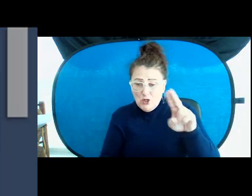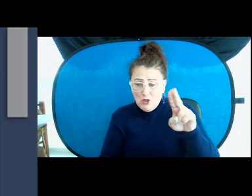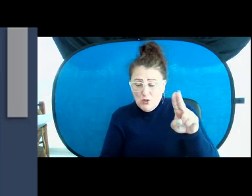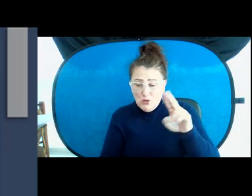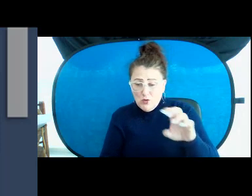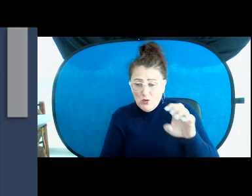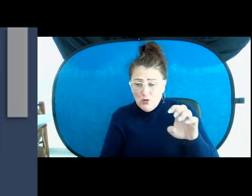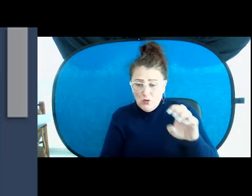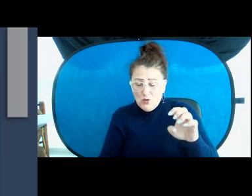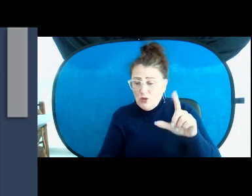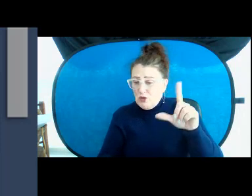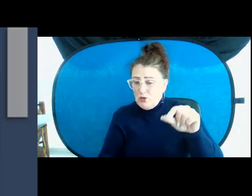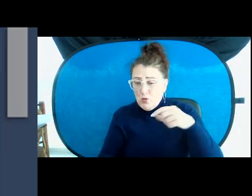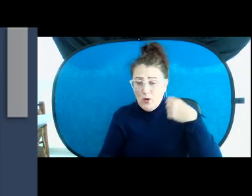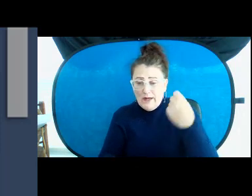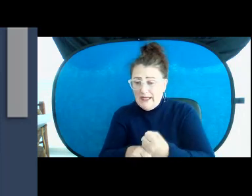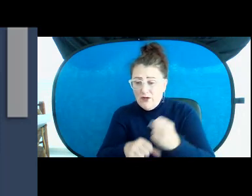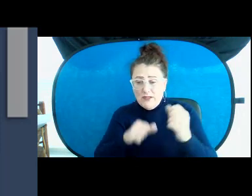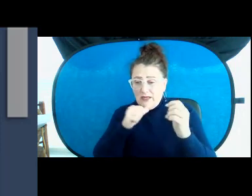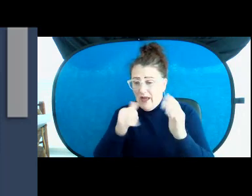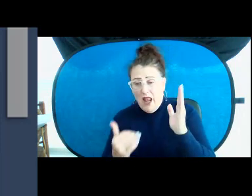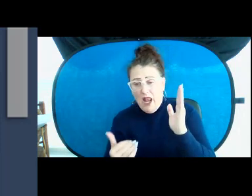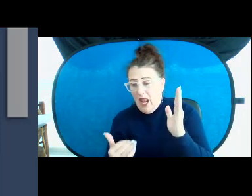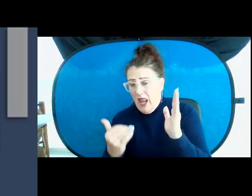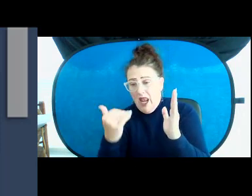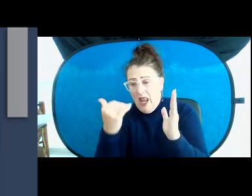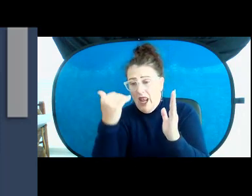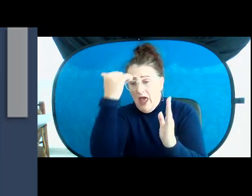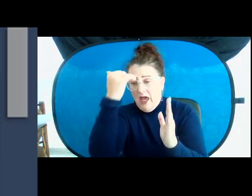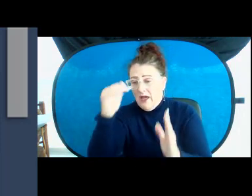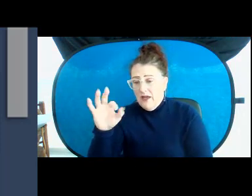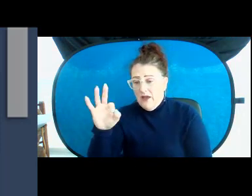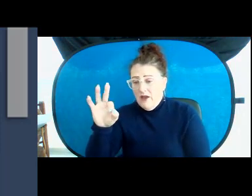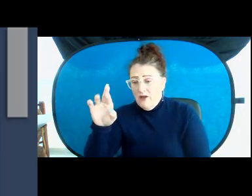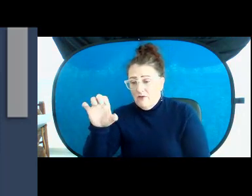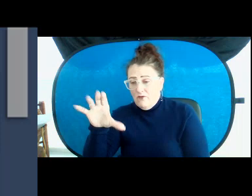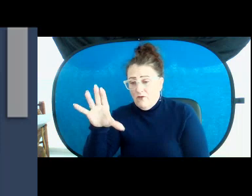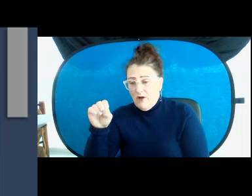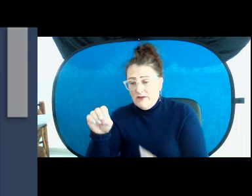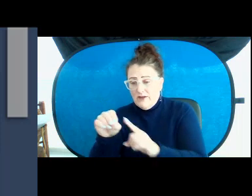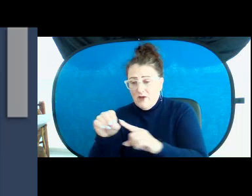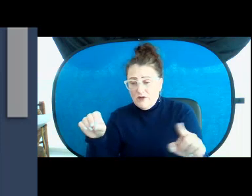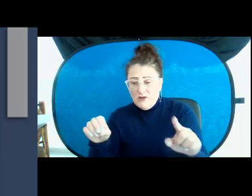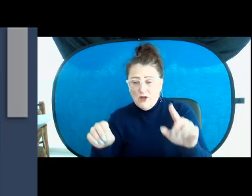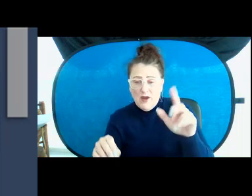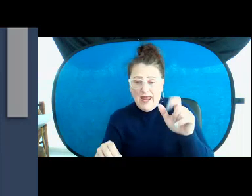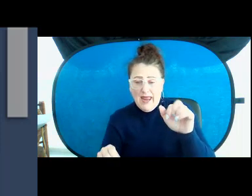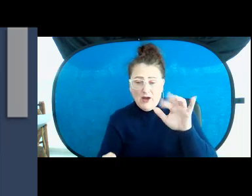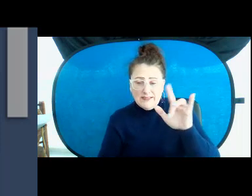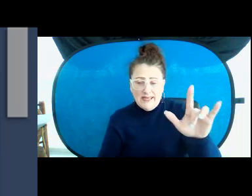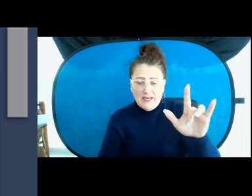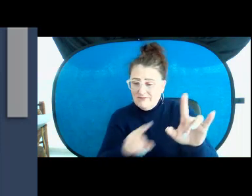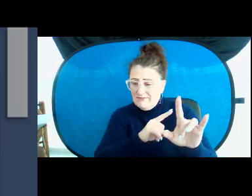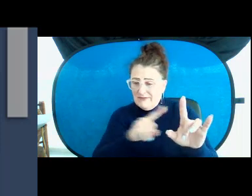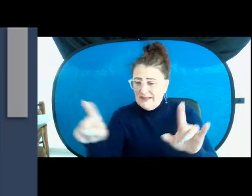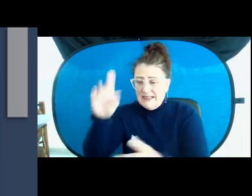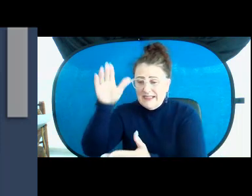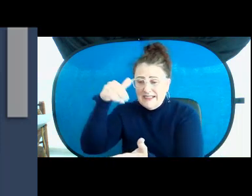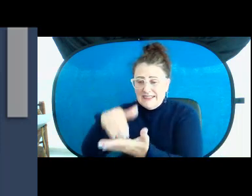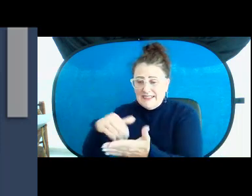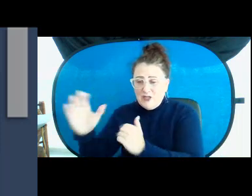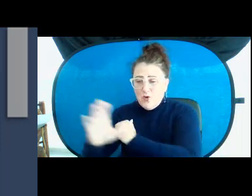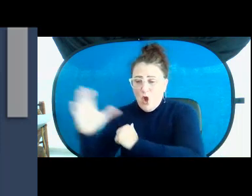it to the top. And this is an area where you go from Fresno to Lemoore Naval Air Station out to the Central Coast or vice versa. And it